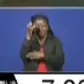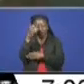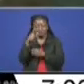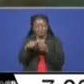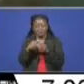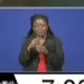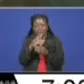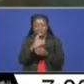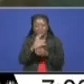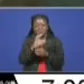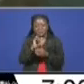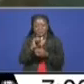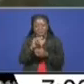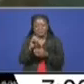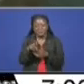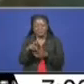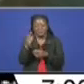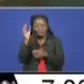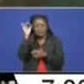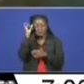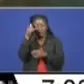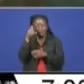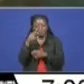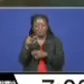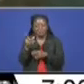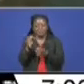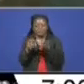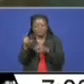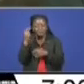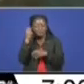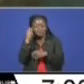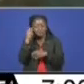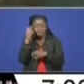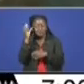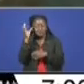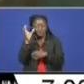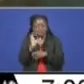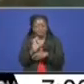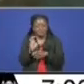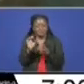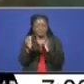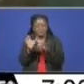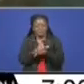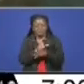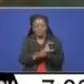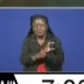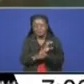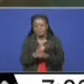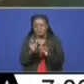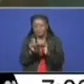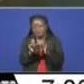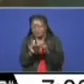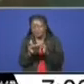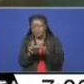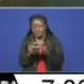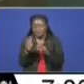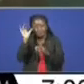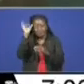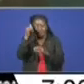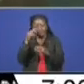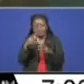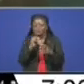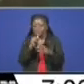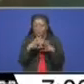People may think that cyberbullying isn't a major issue, but have you all seen how suicide is becoming